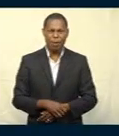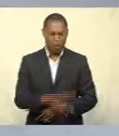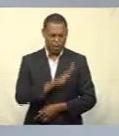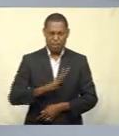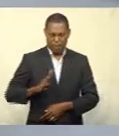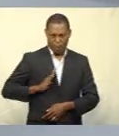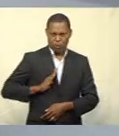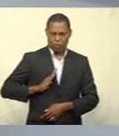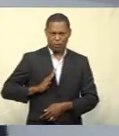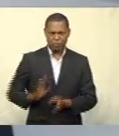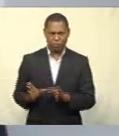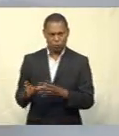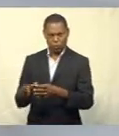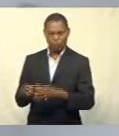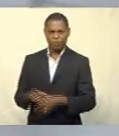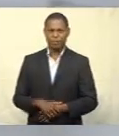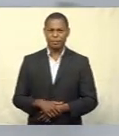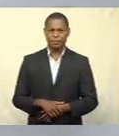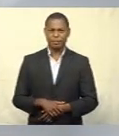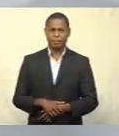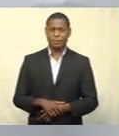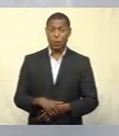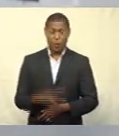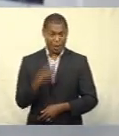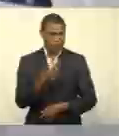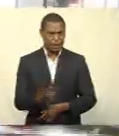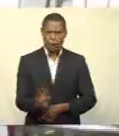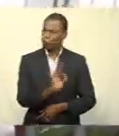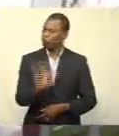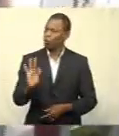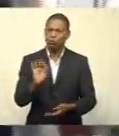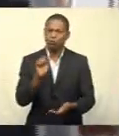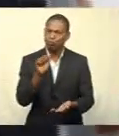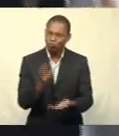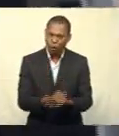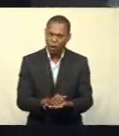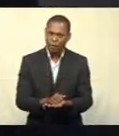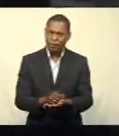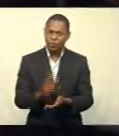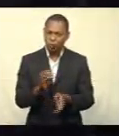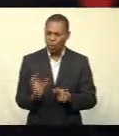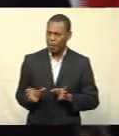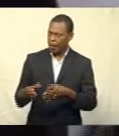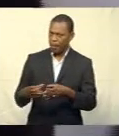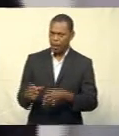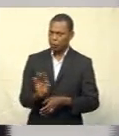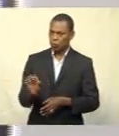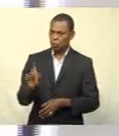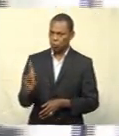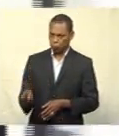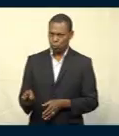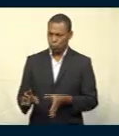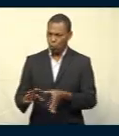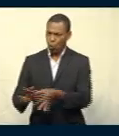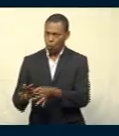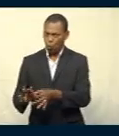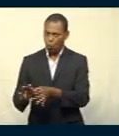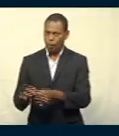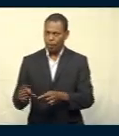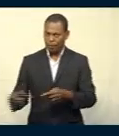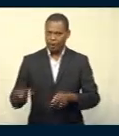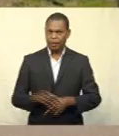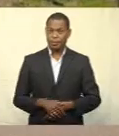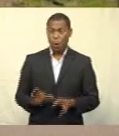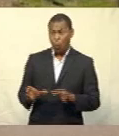party. Tambuya says it's unjust and the hierarchy is not doing its part, despite being funded by members. The party works